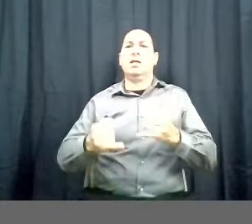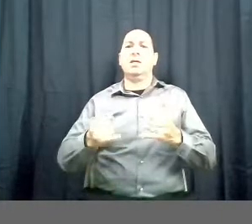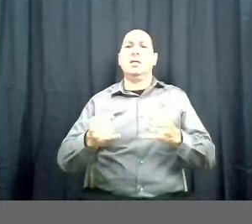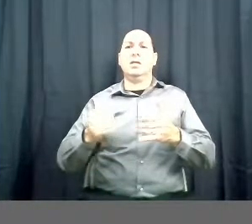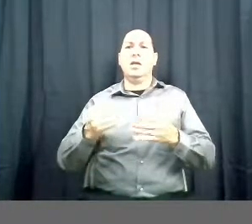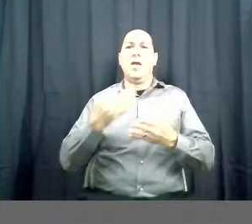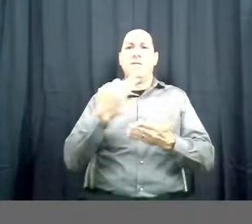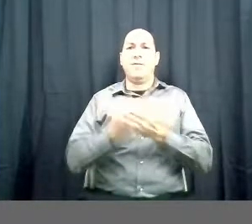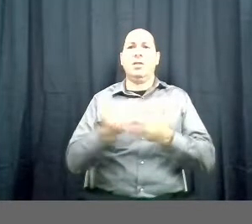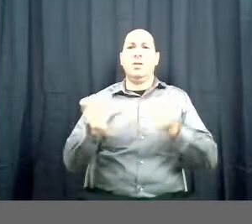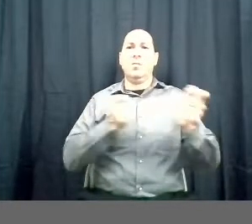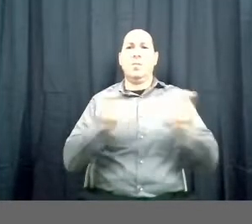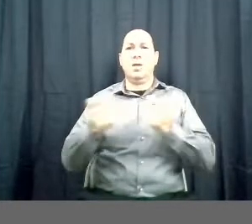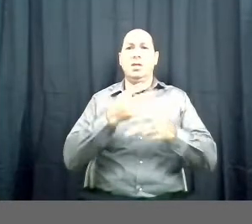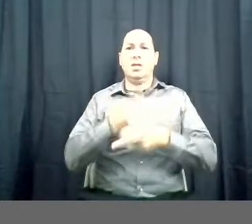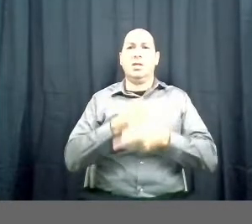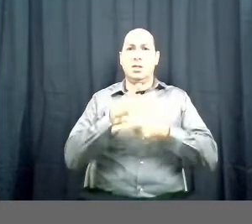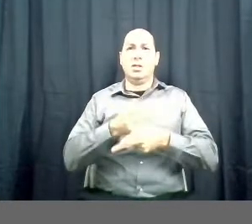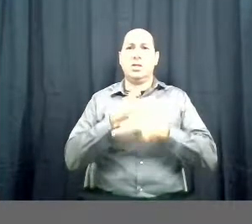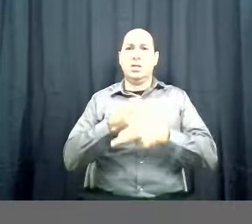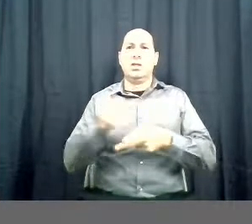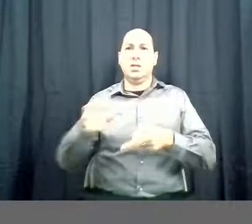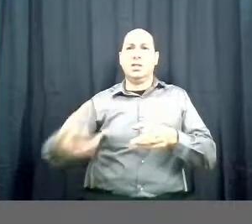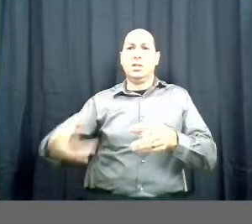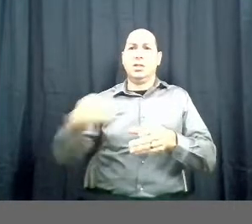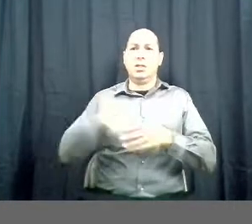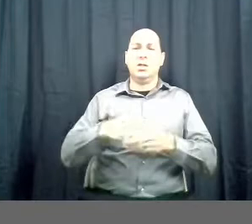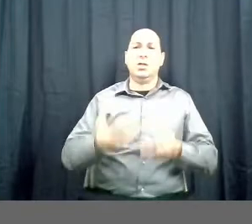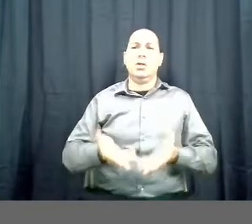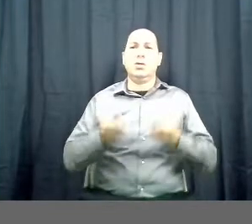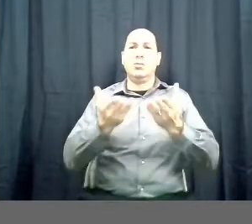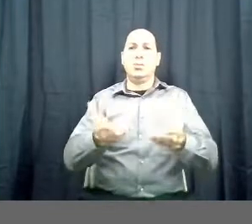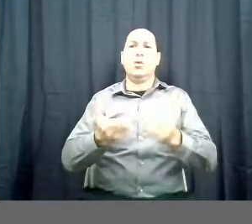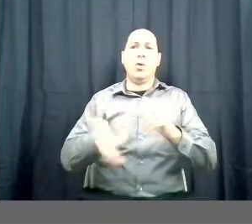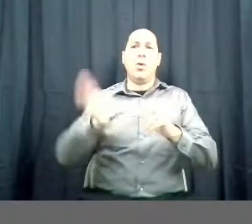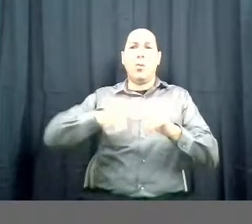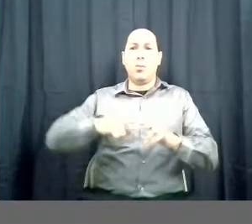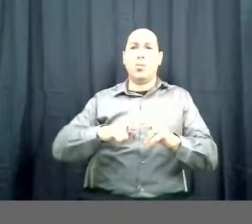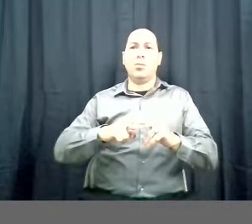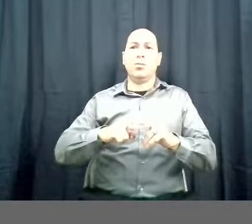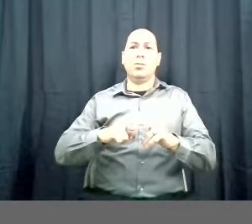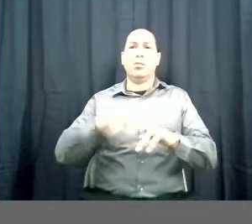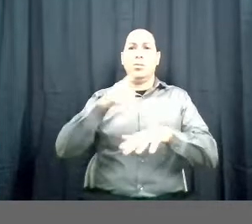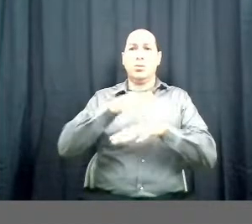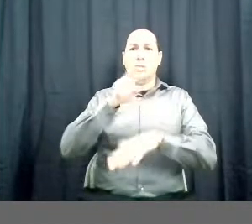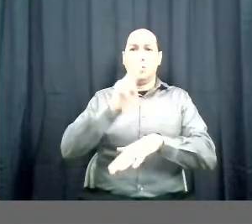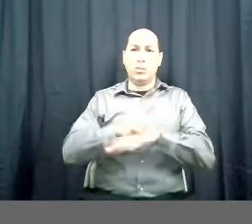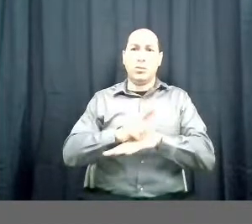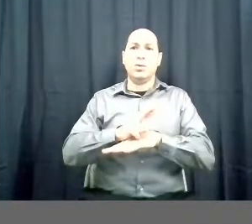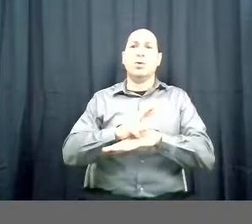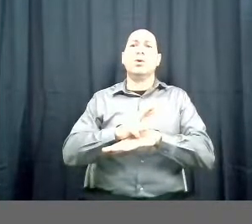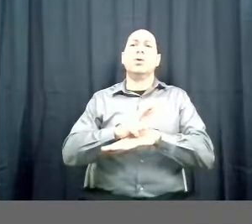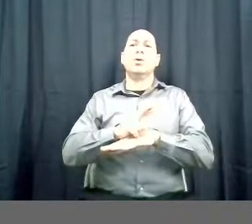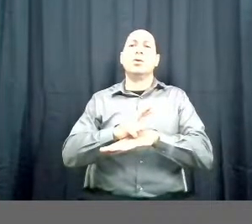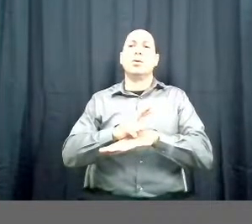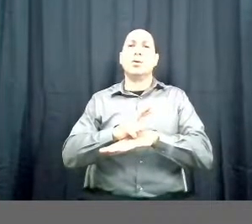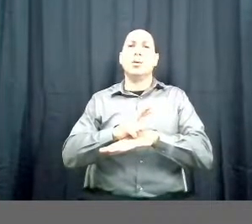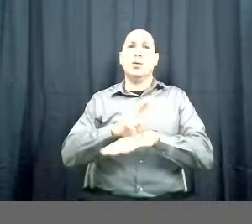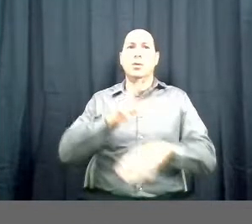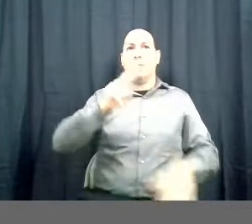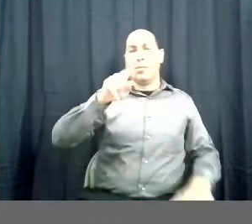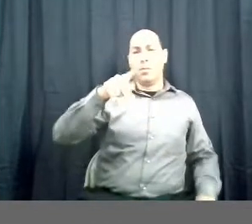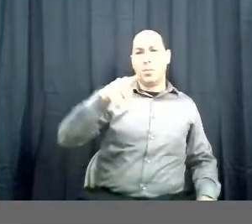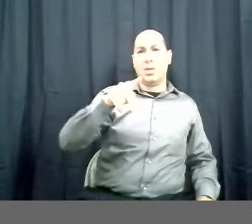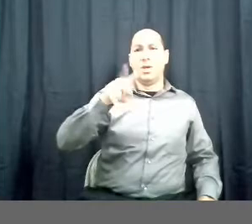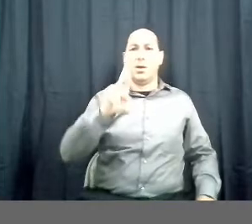contract amendment, which includes the proposed increase in the Puerto Rico poverty line, the PRPL, as well as the